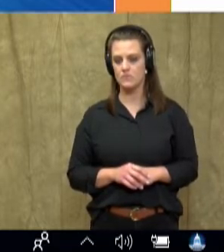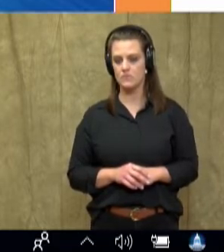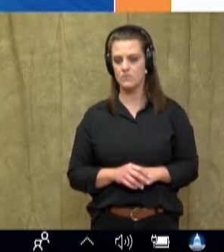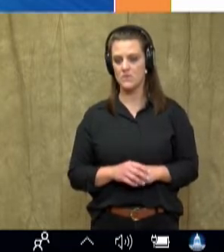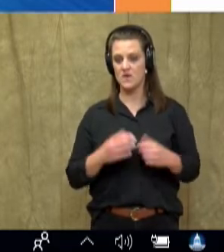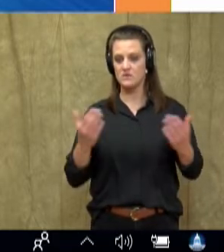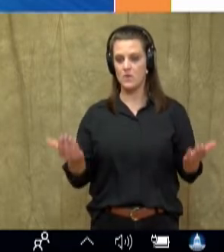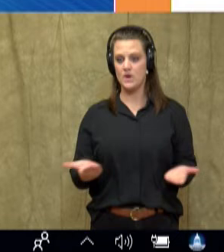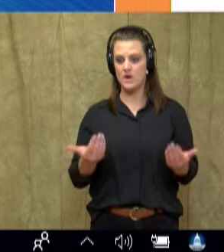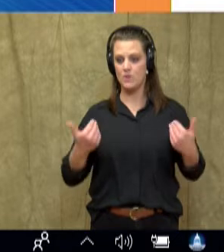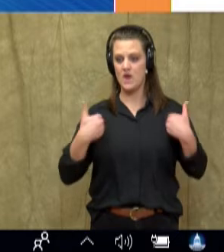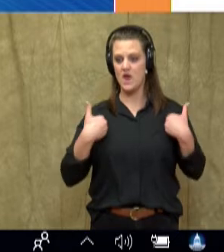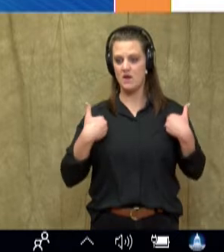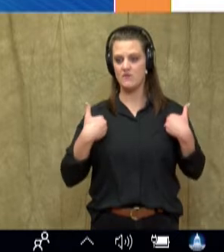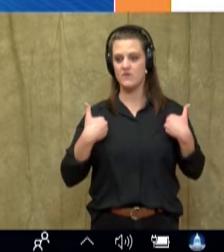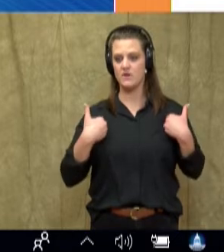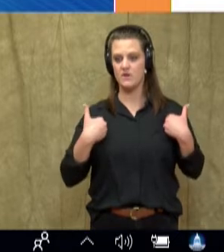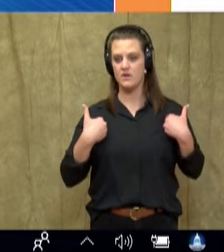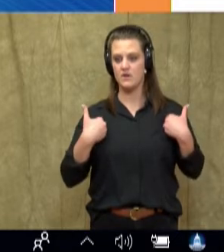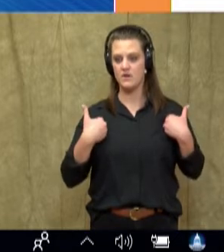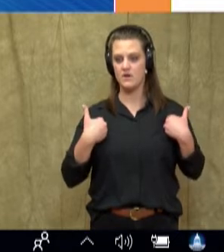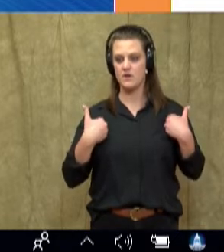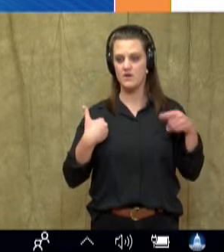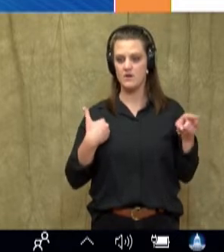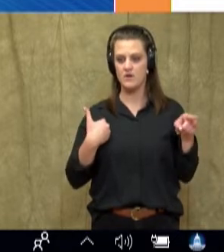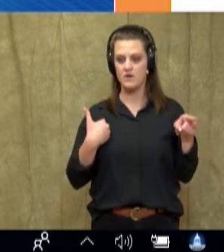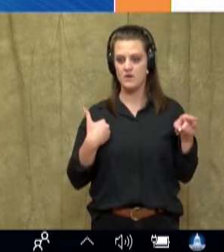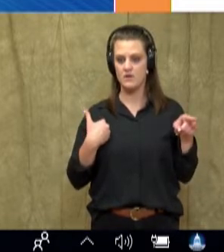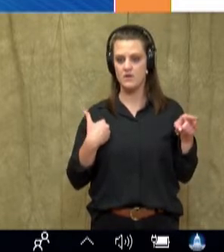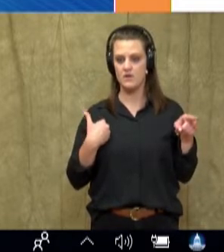So here we have in the first example,